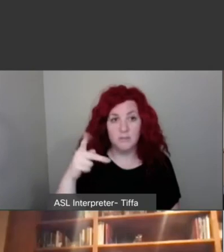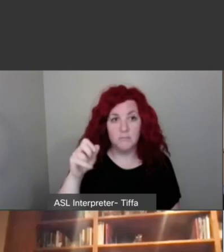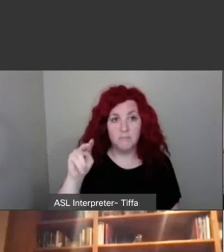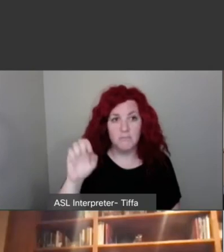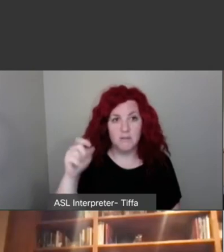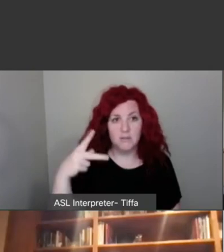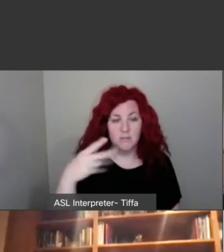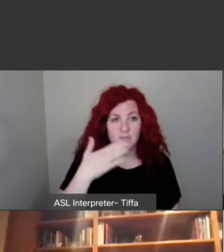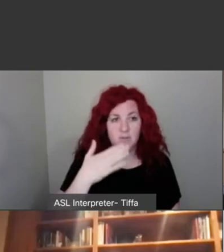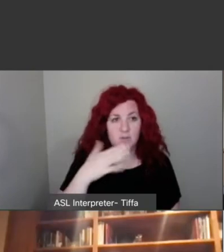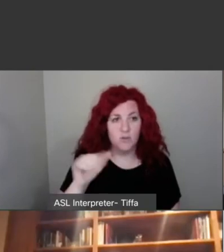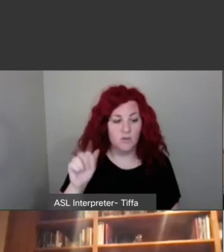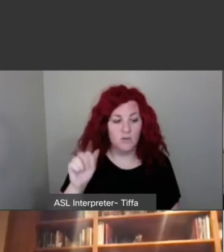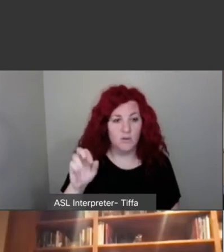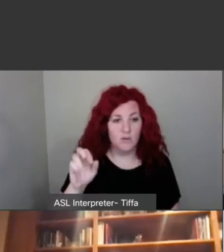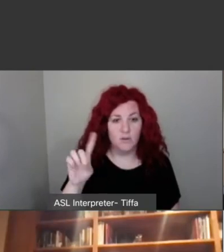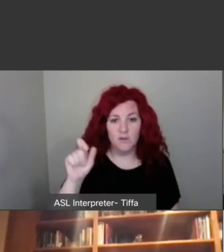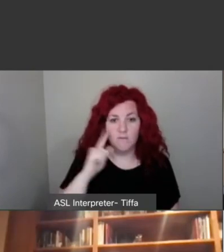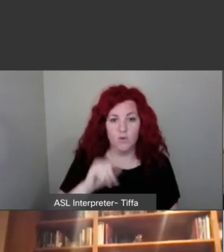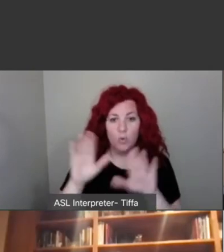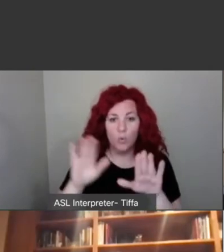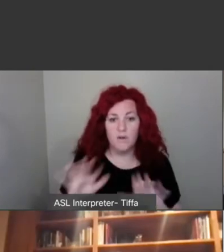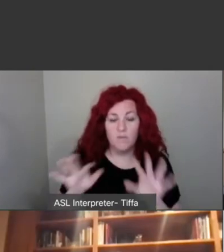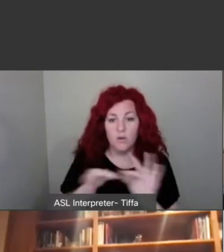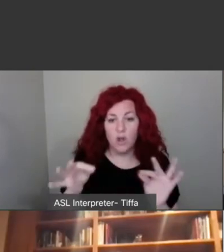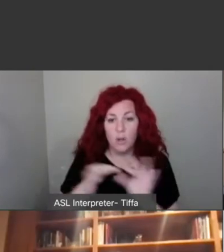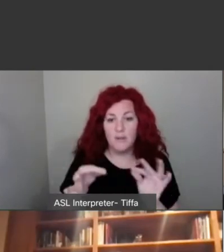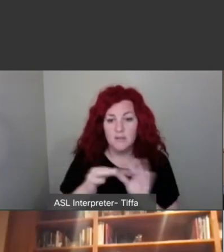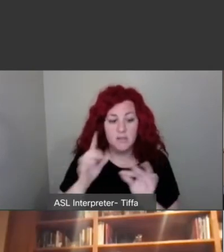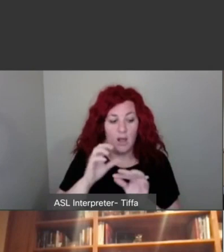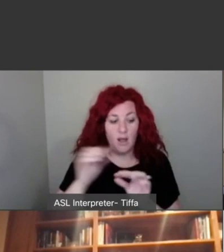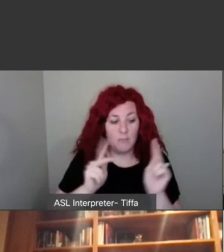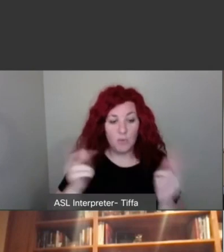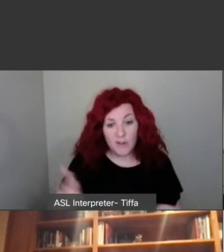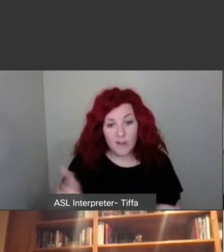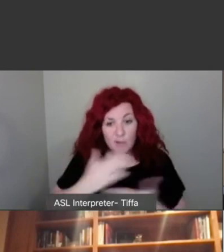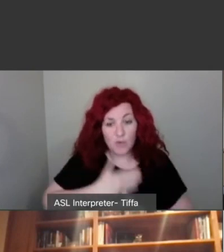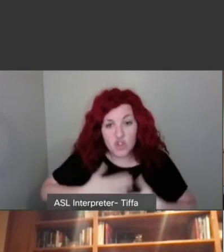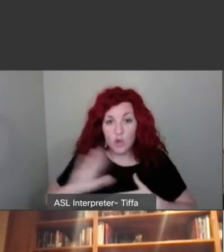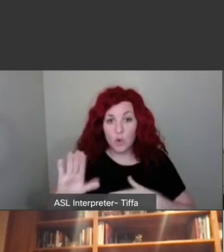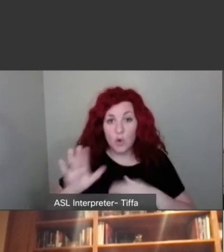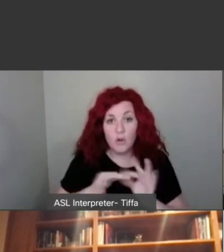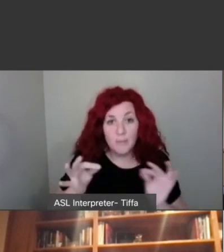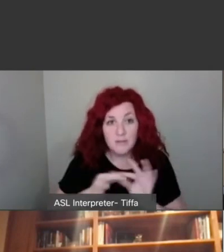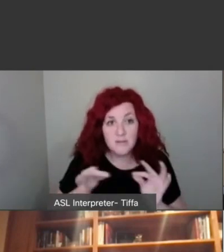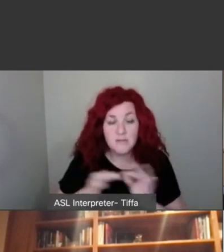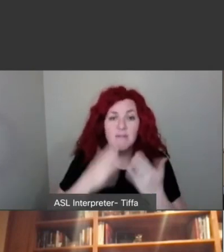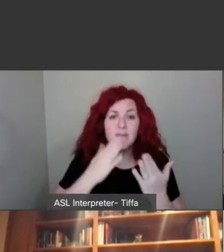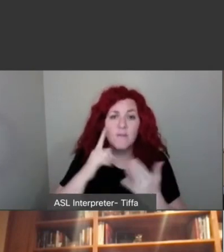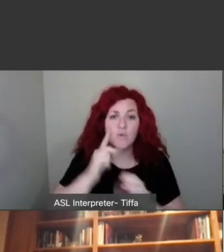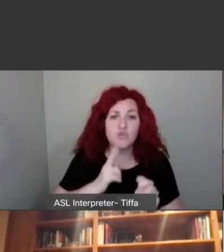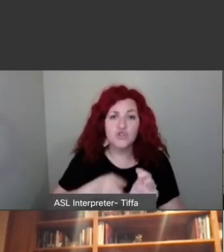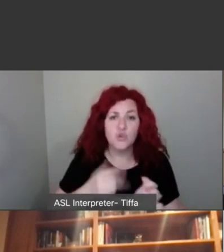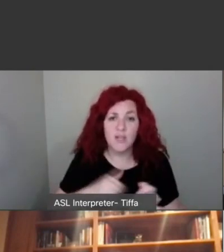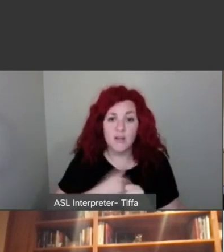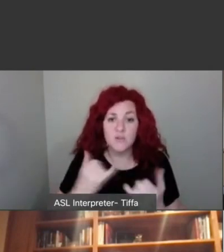Thank you, Avondale, for wonderful comments. And to those that are here, we appreciate your comments. And thank you for joining us